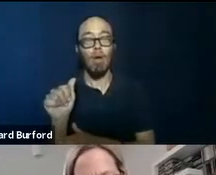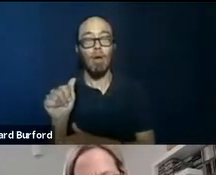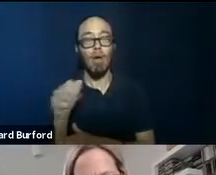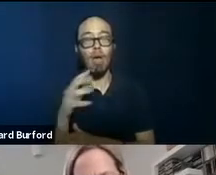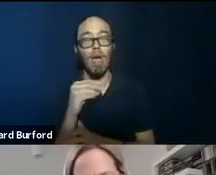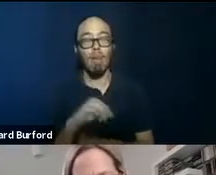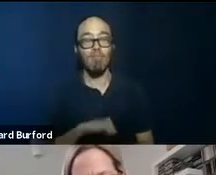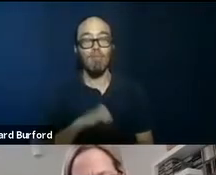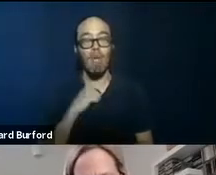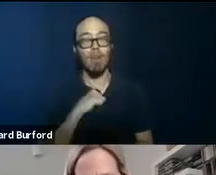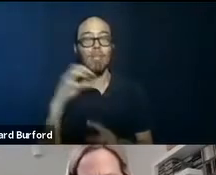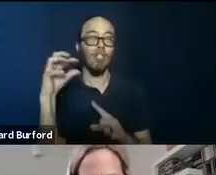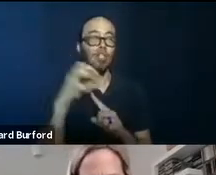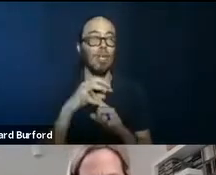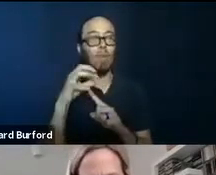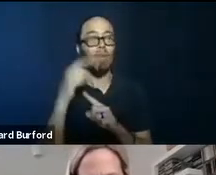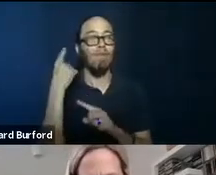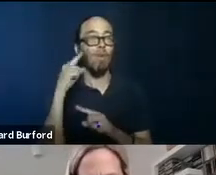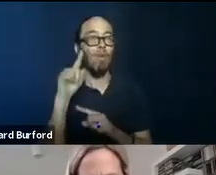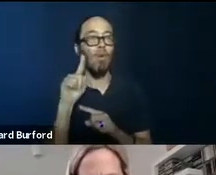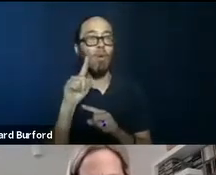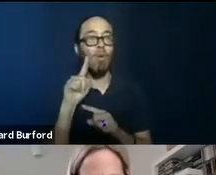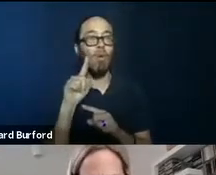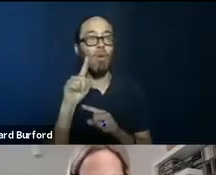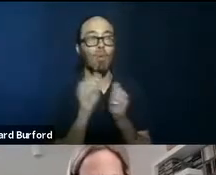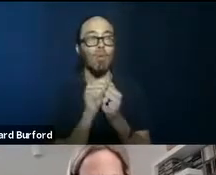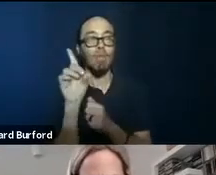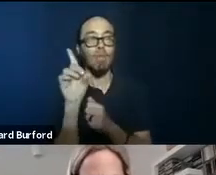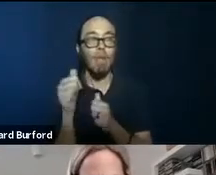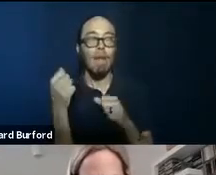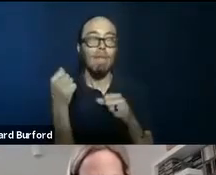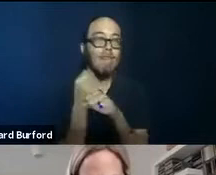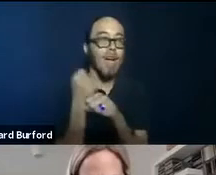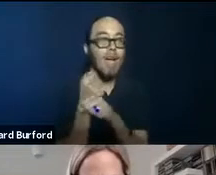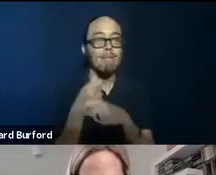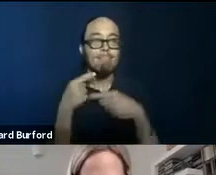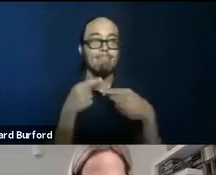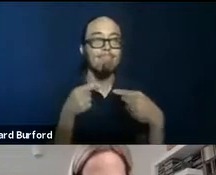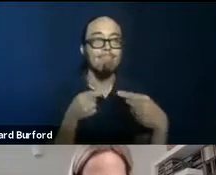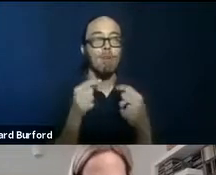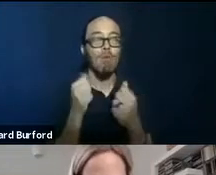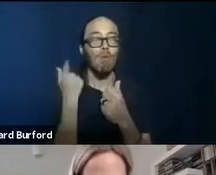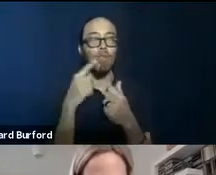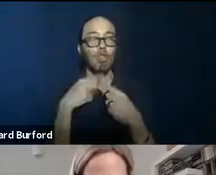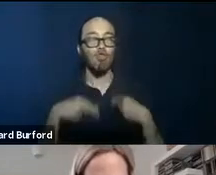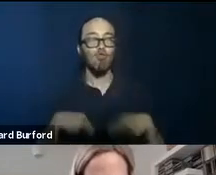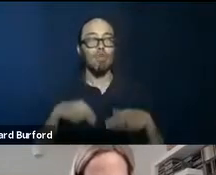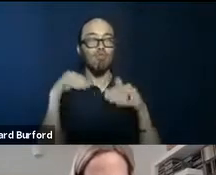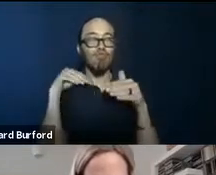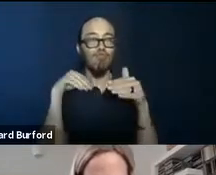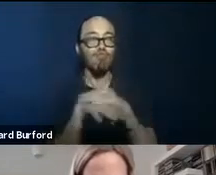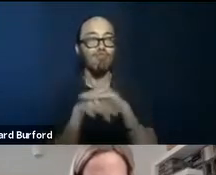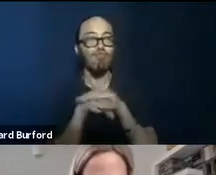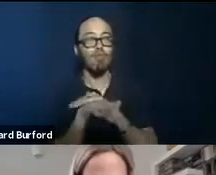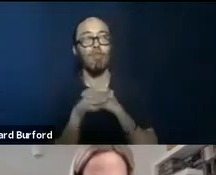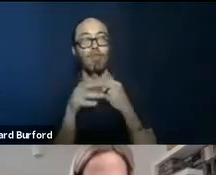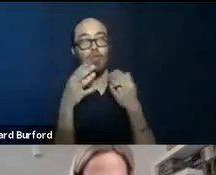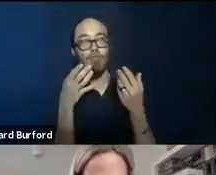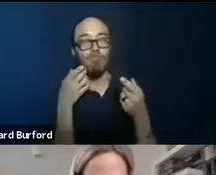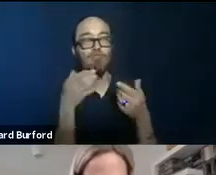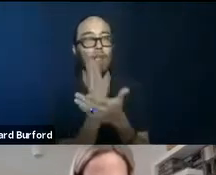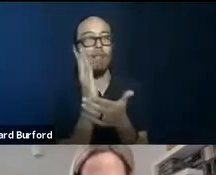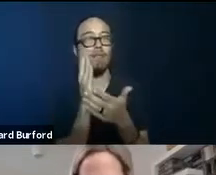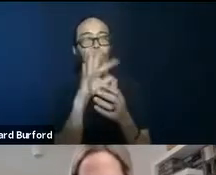champion for people with disabilities and to fight for human rights, accessibility, and inclusion around the